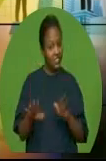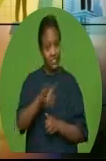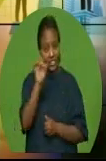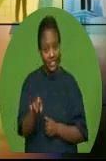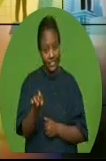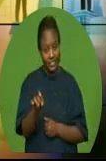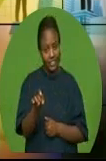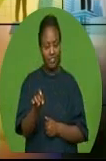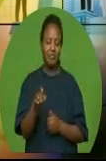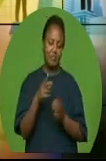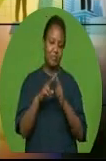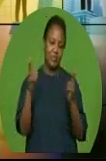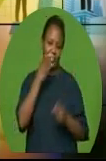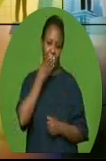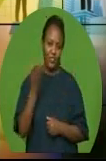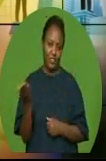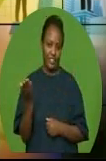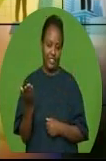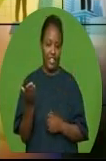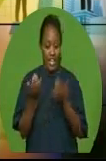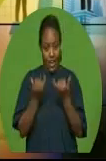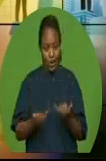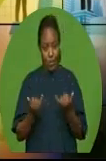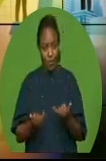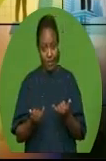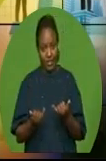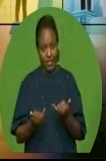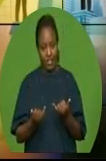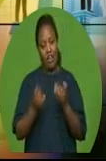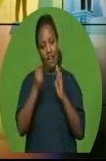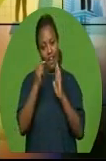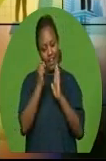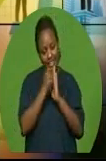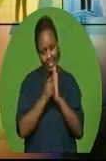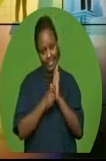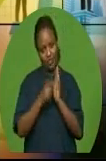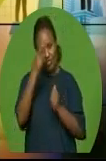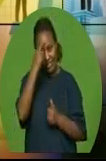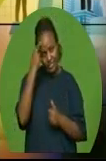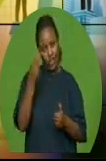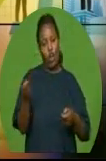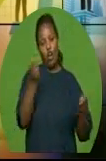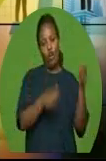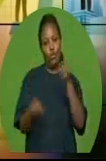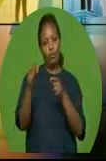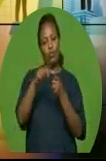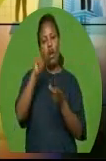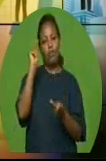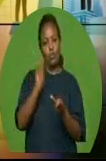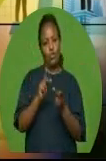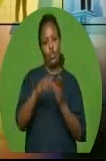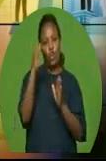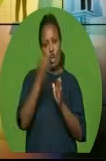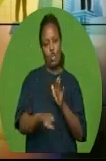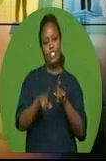Did you discuss the question? That's very good. In a moment, I will list some of the factors that contribute